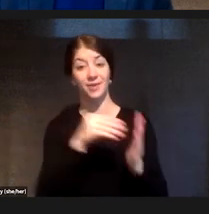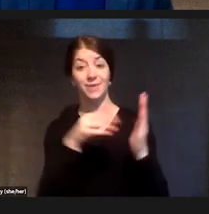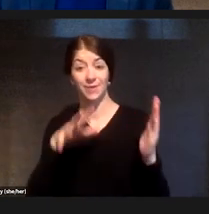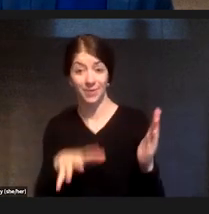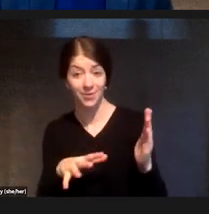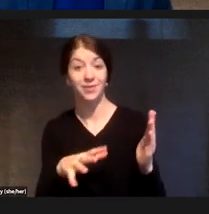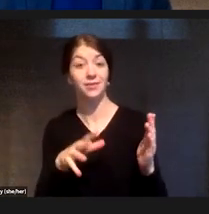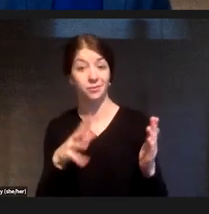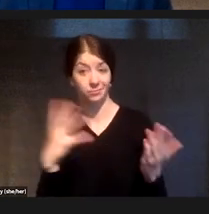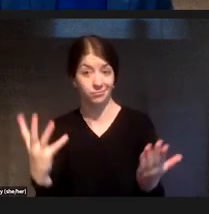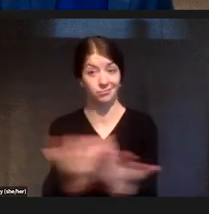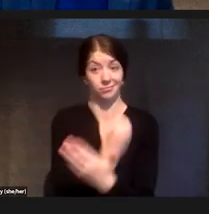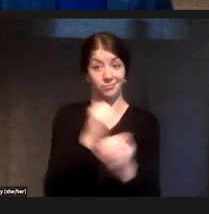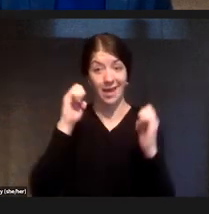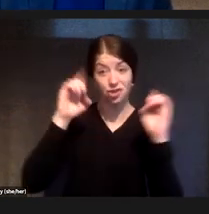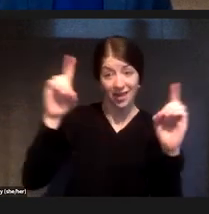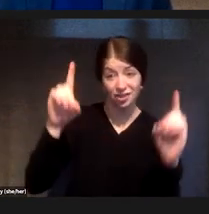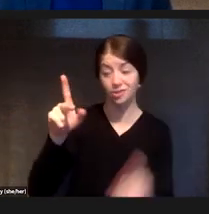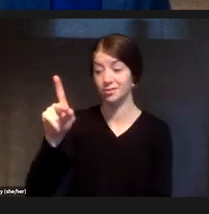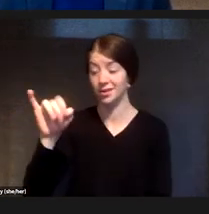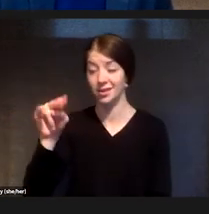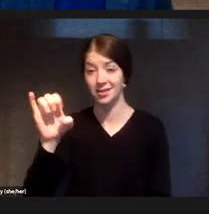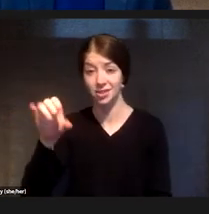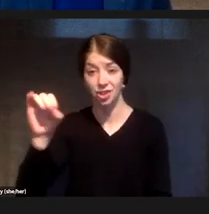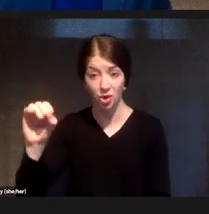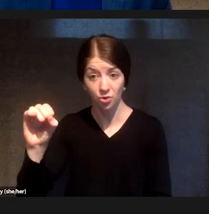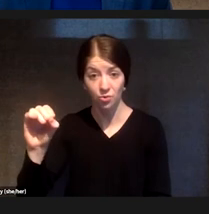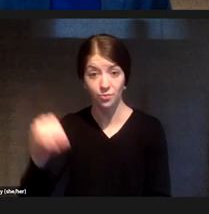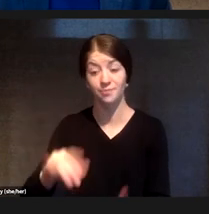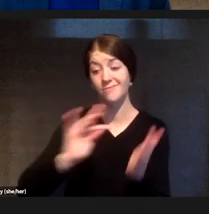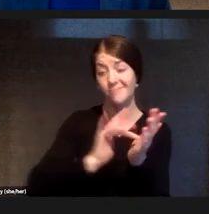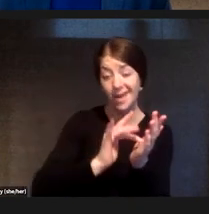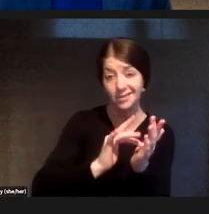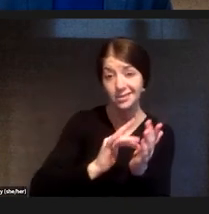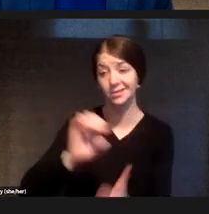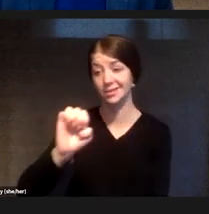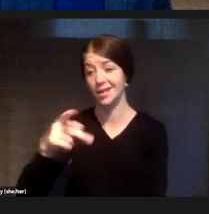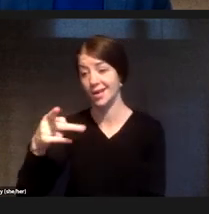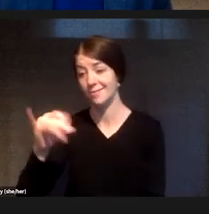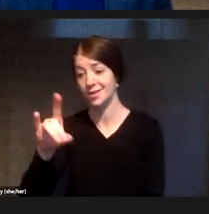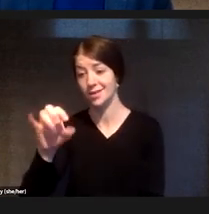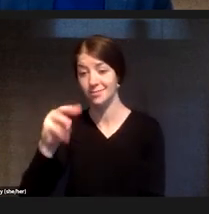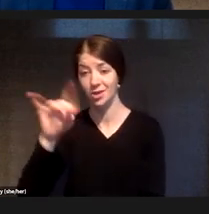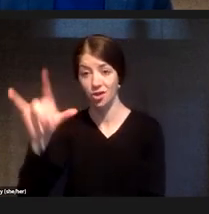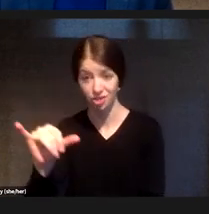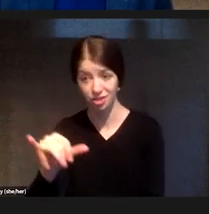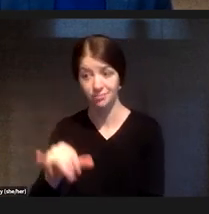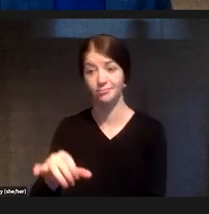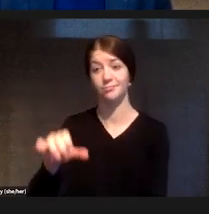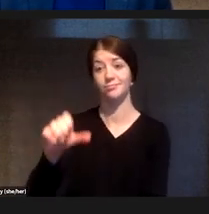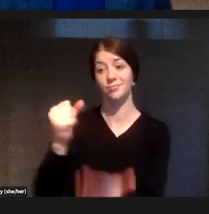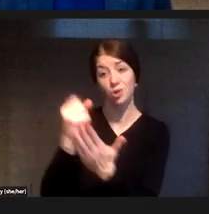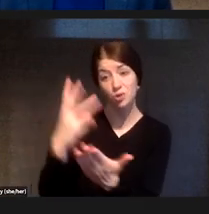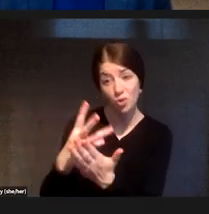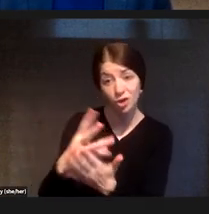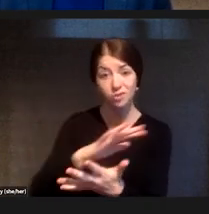their education in kinesiology, studying medicine, epidemiology, social work, that we can then